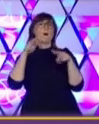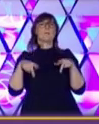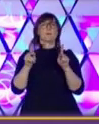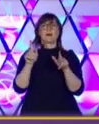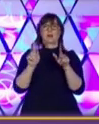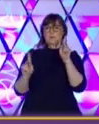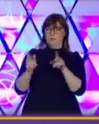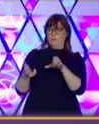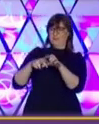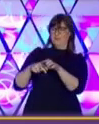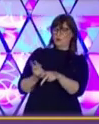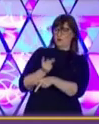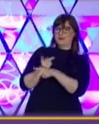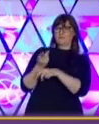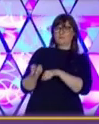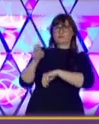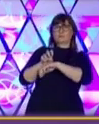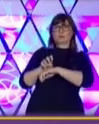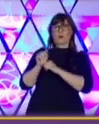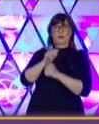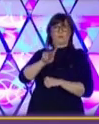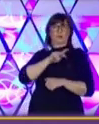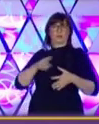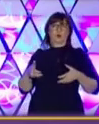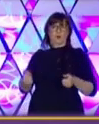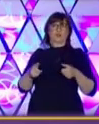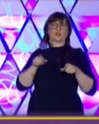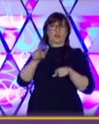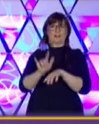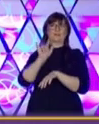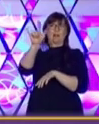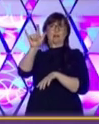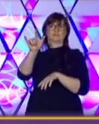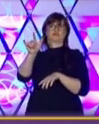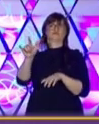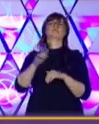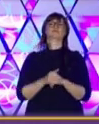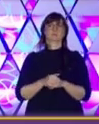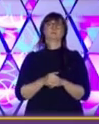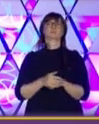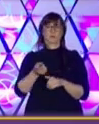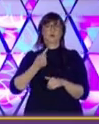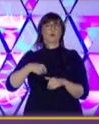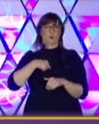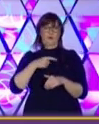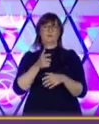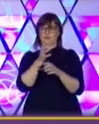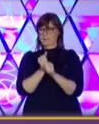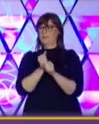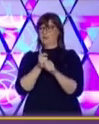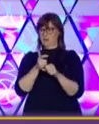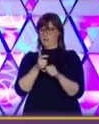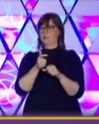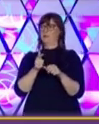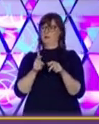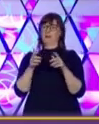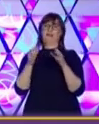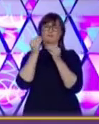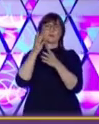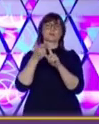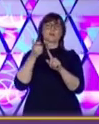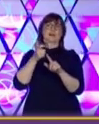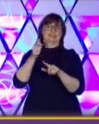to stay in their personal wheelchairs when they fly. Later this year, we will announce another rule expanding training requirements for